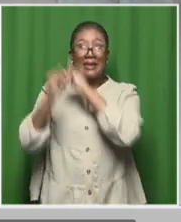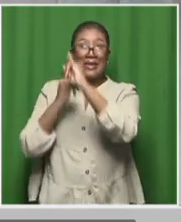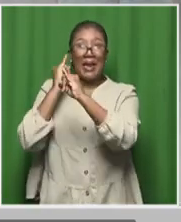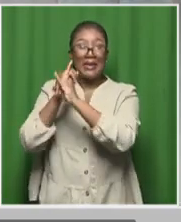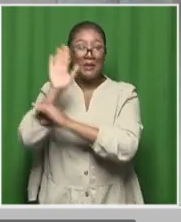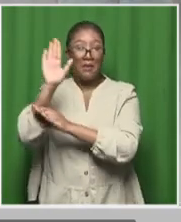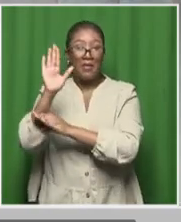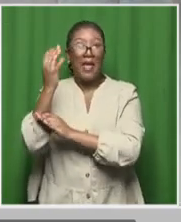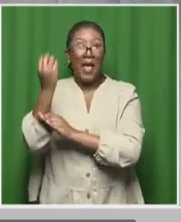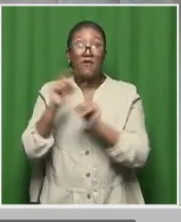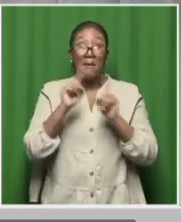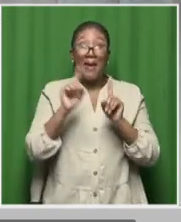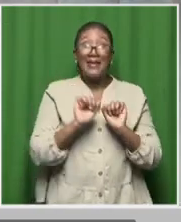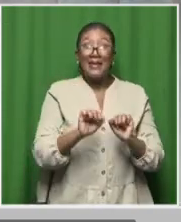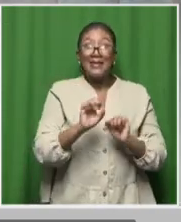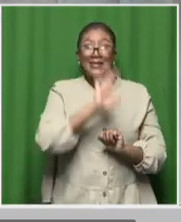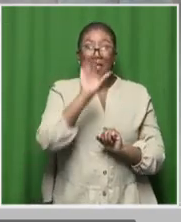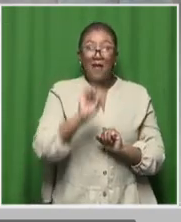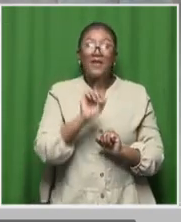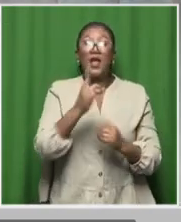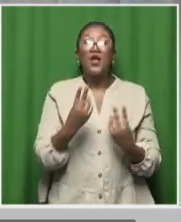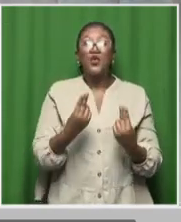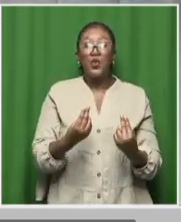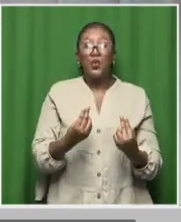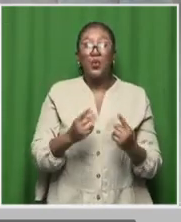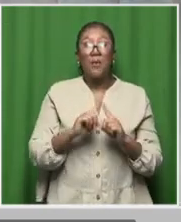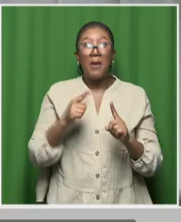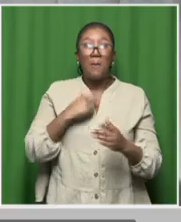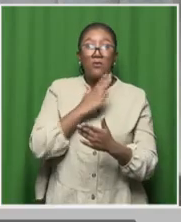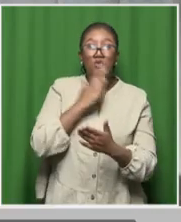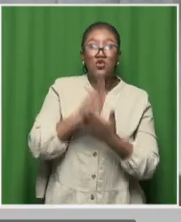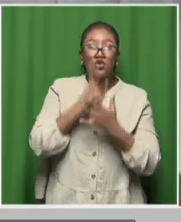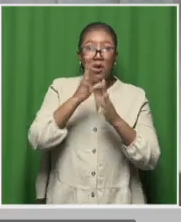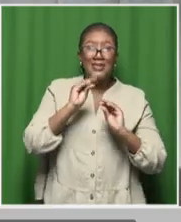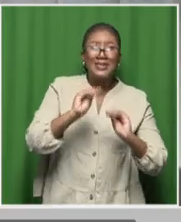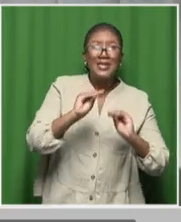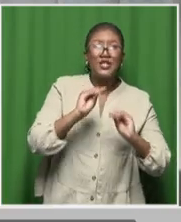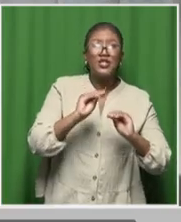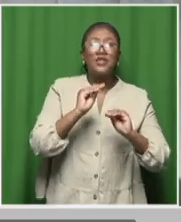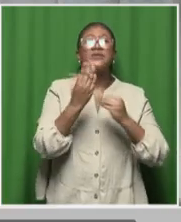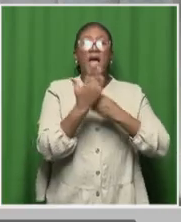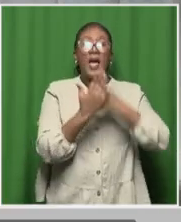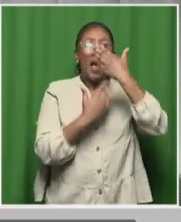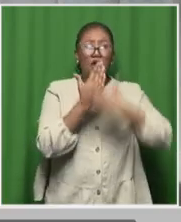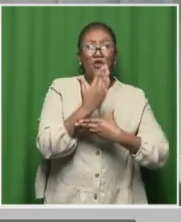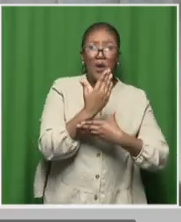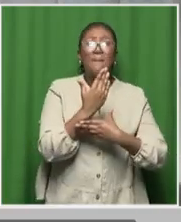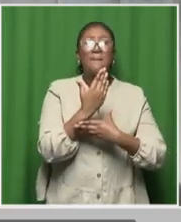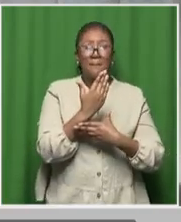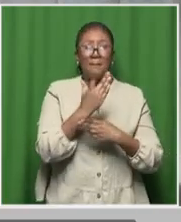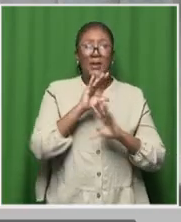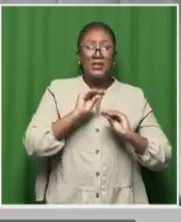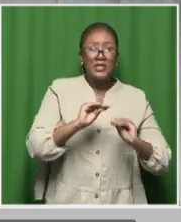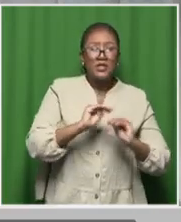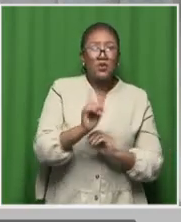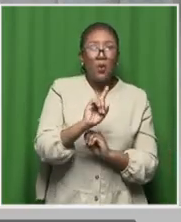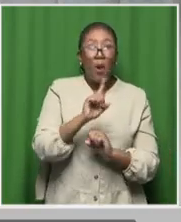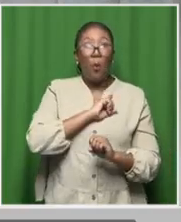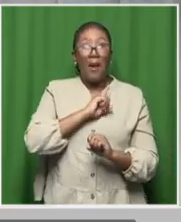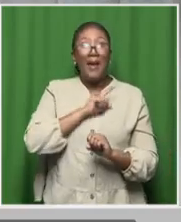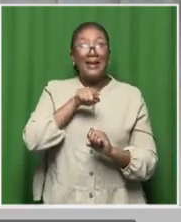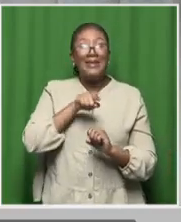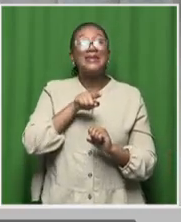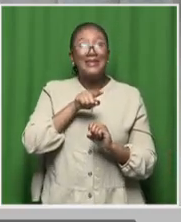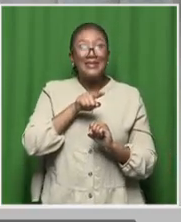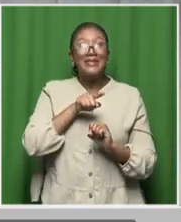new and it takes a long time to figure out what to teach and what not to teach because it's it's it's very vast and you cannot learn everything know